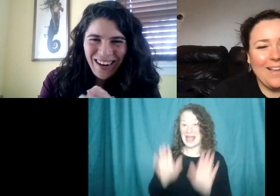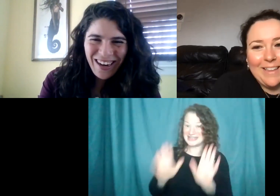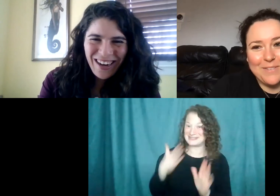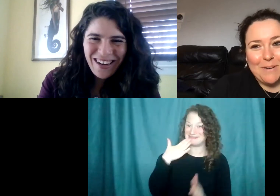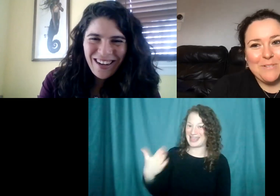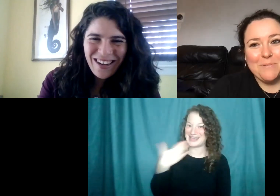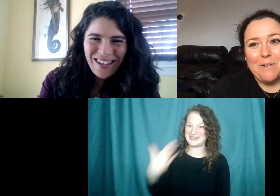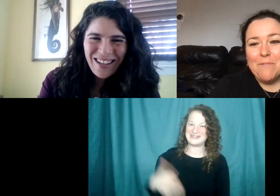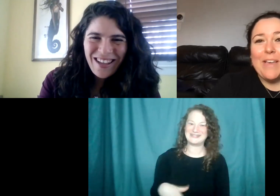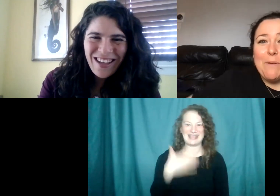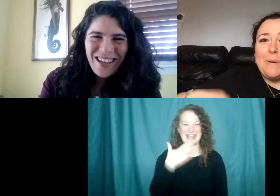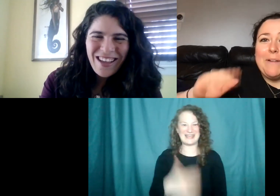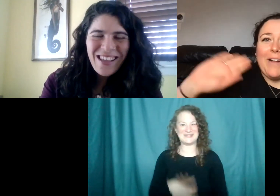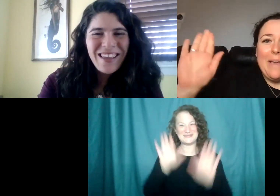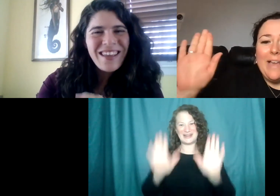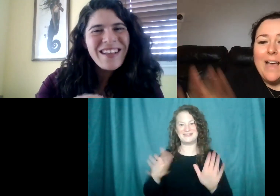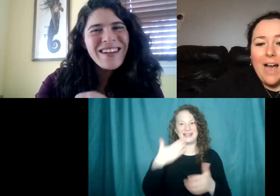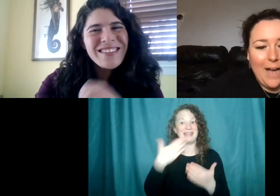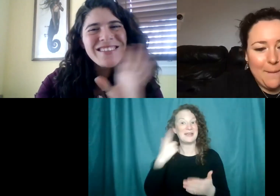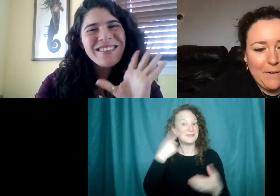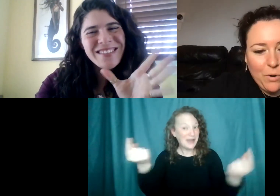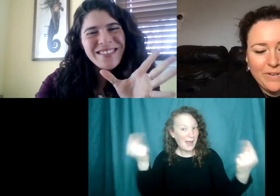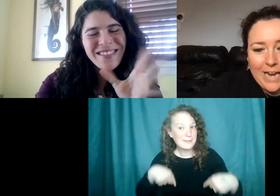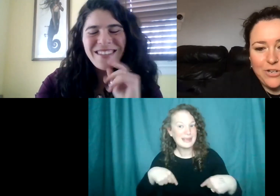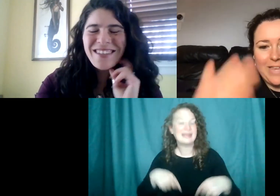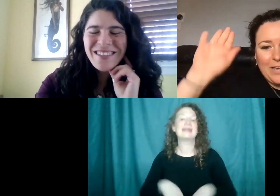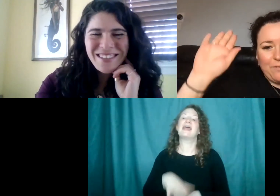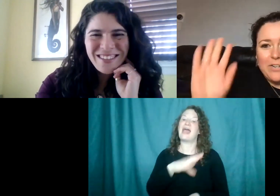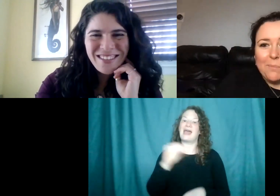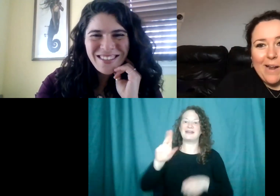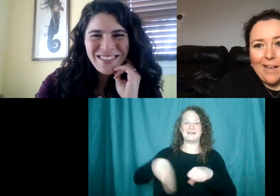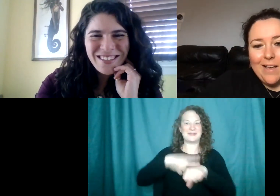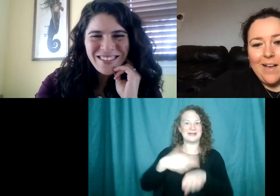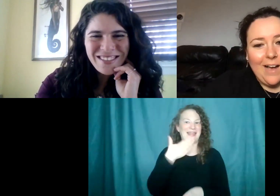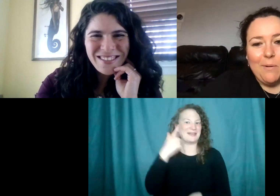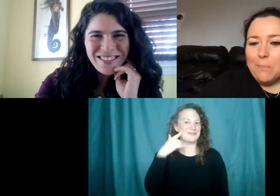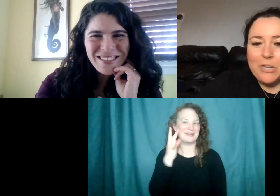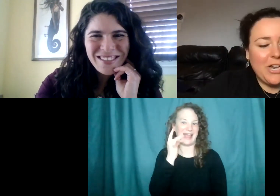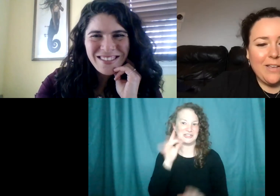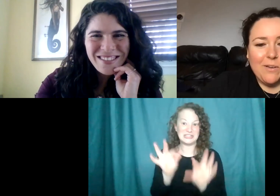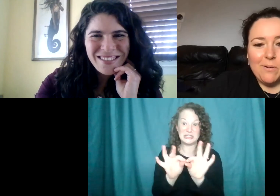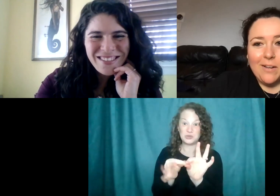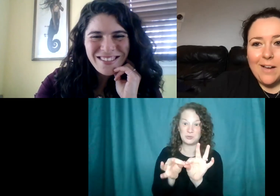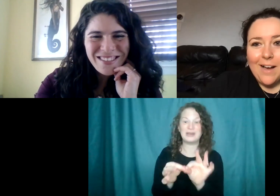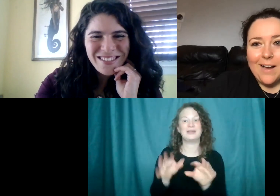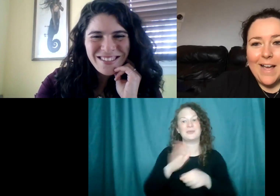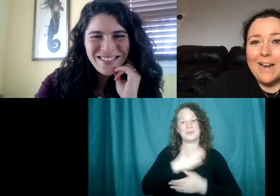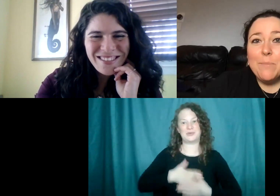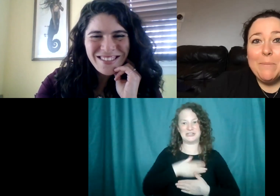you. Thank you so much. This is wonderful. Thank you everybody for coming. And of course, Ashley, thank you for interpreting. We appreciate